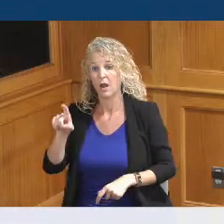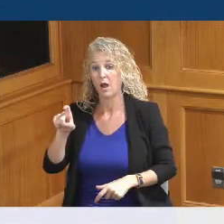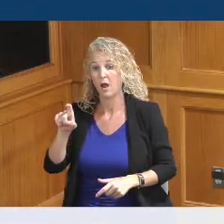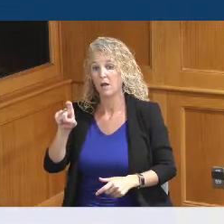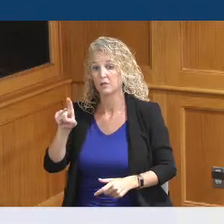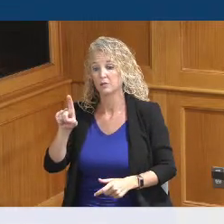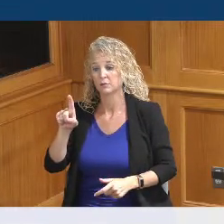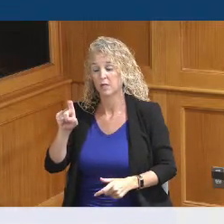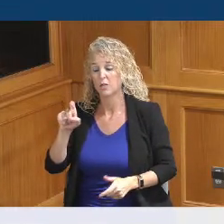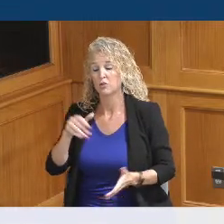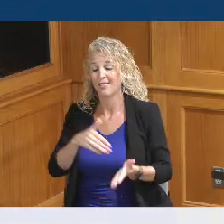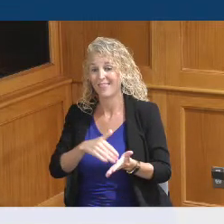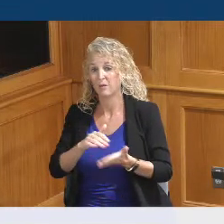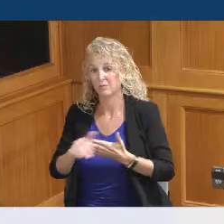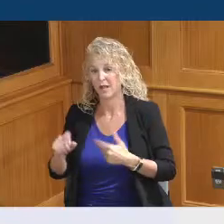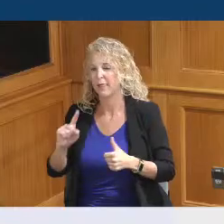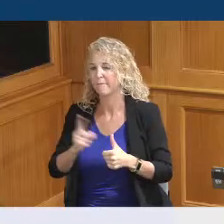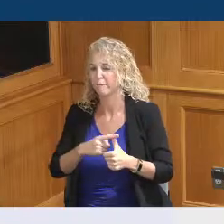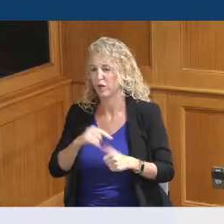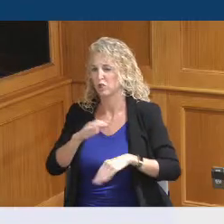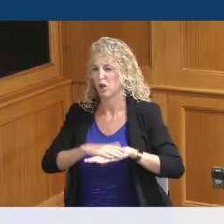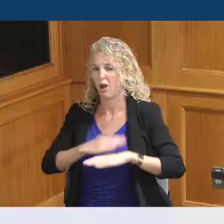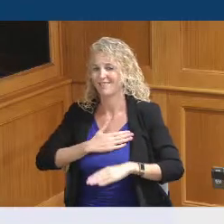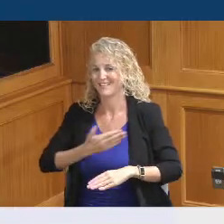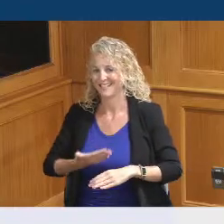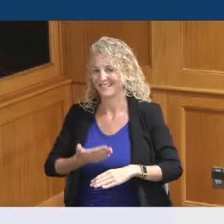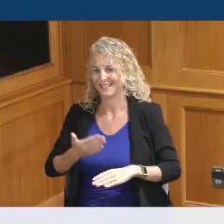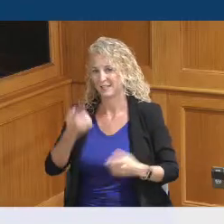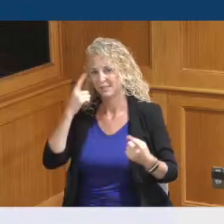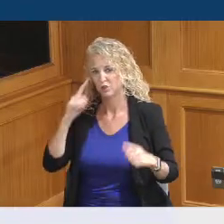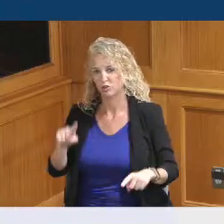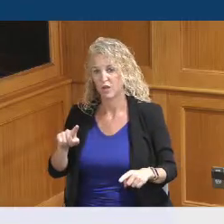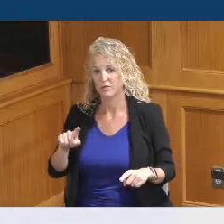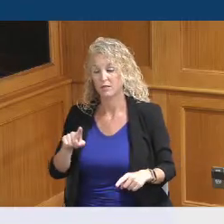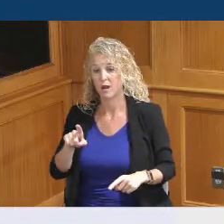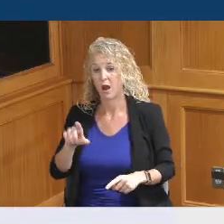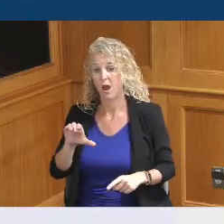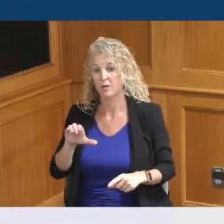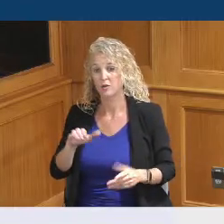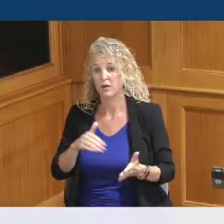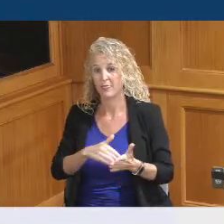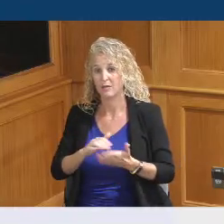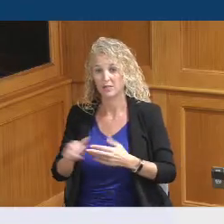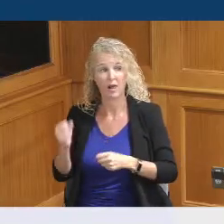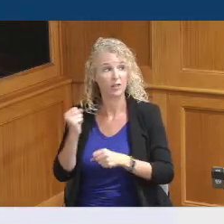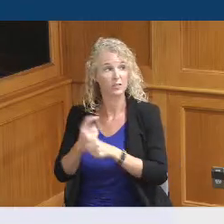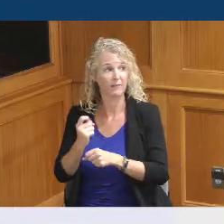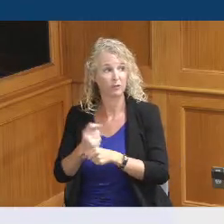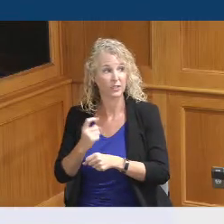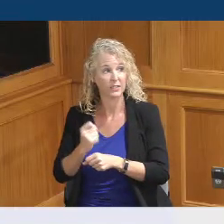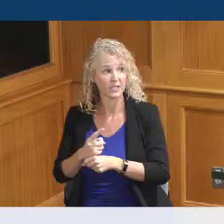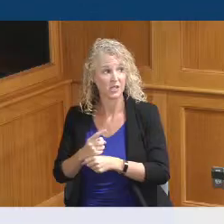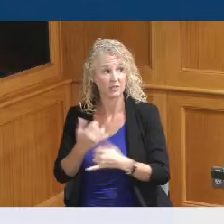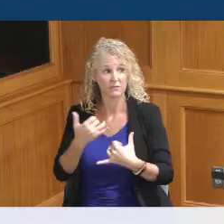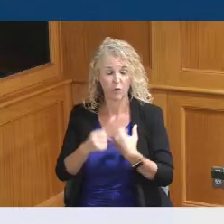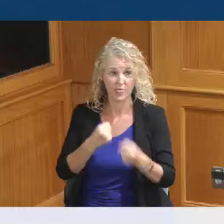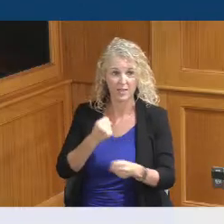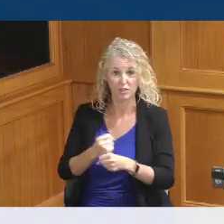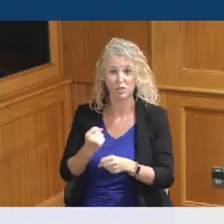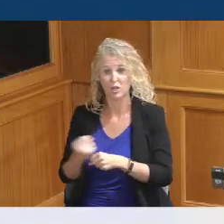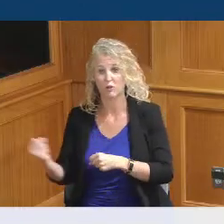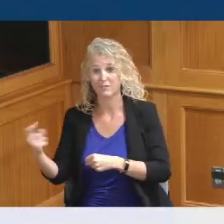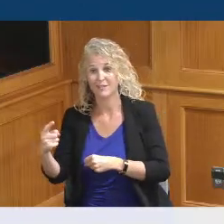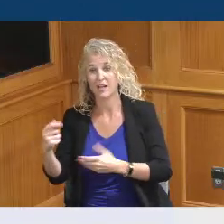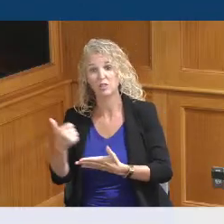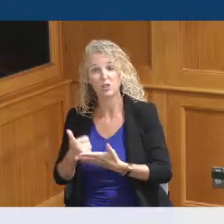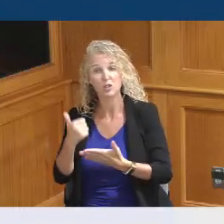believe it's the first item on your consent agenda, would be $100,000 each year for this year and for the next year to help fund